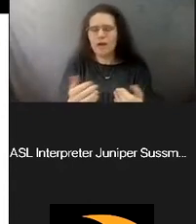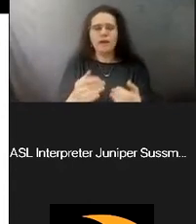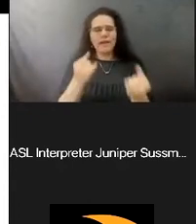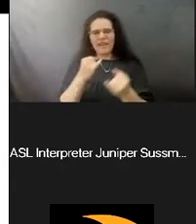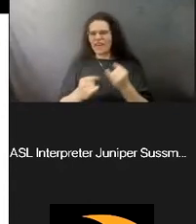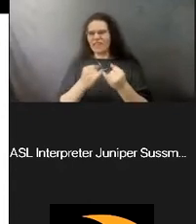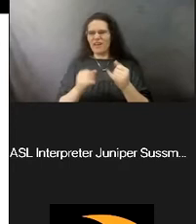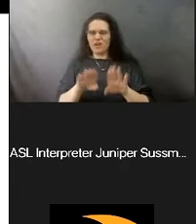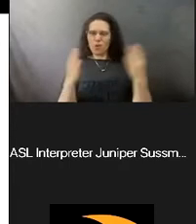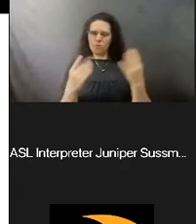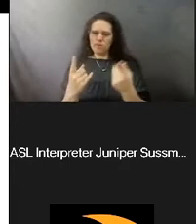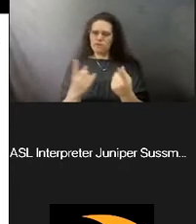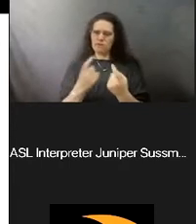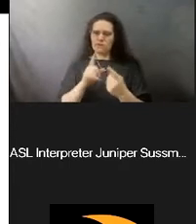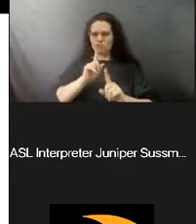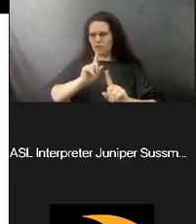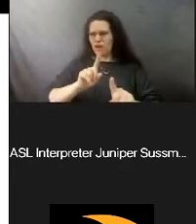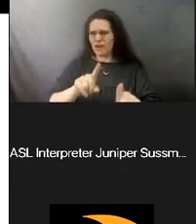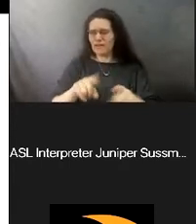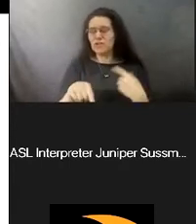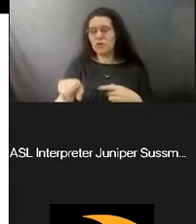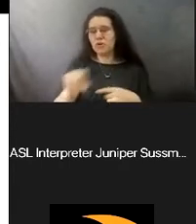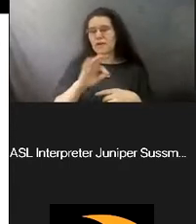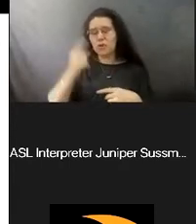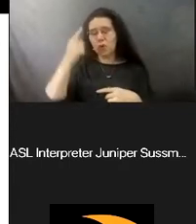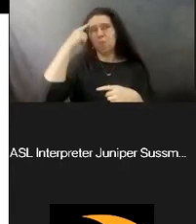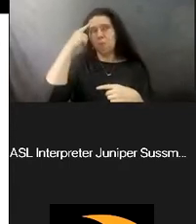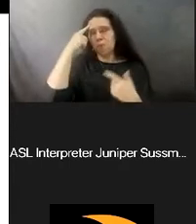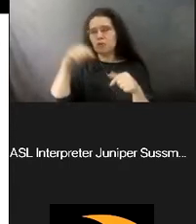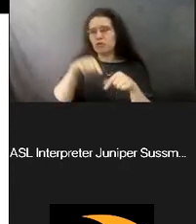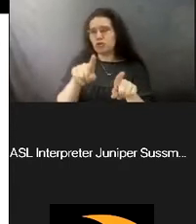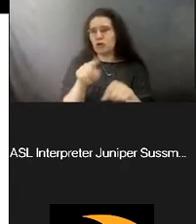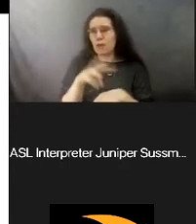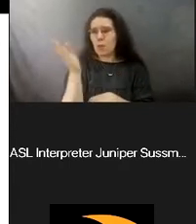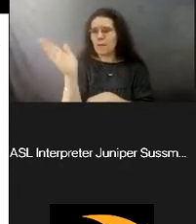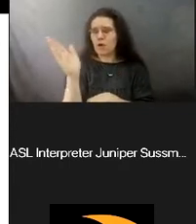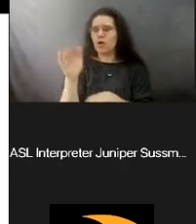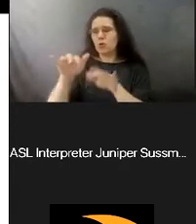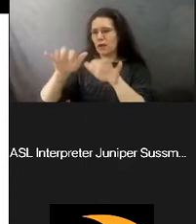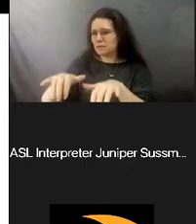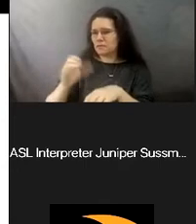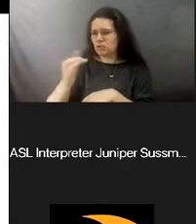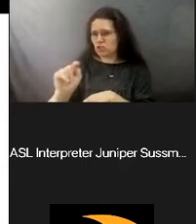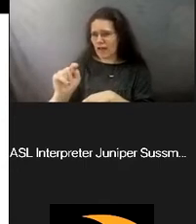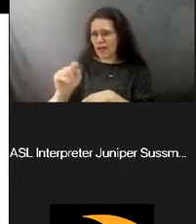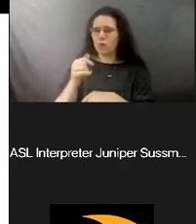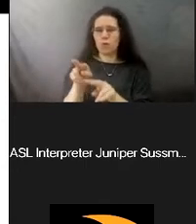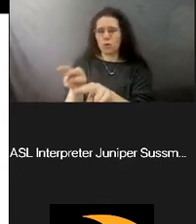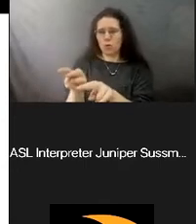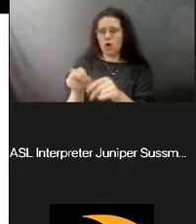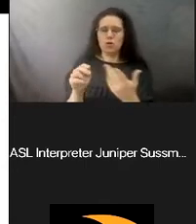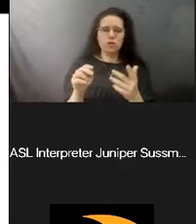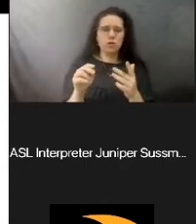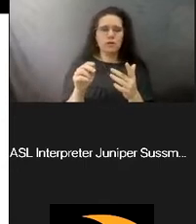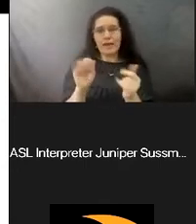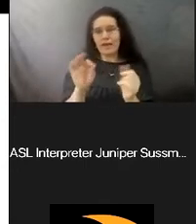think of some questions. If you have them in the moment, jot them in the question and answer box on Zoom, and we'll monitor that. And if we